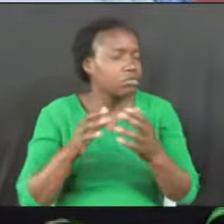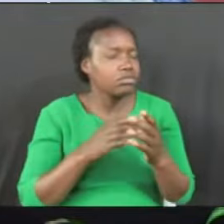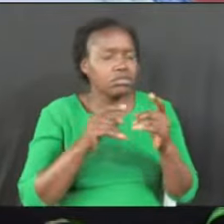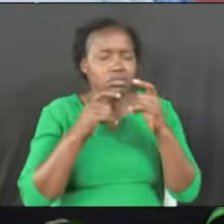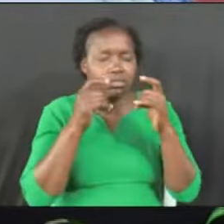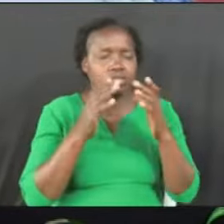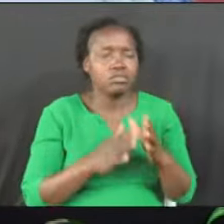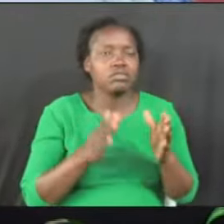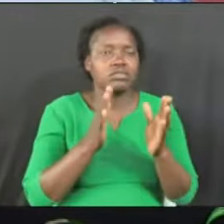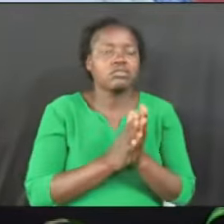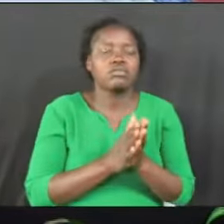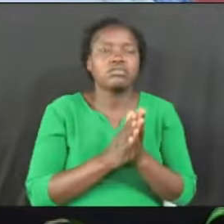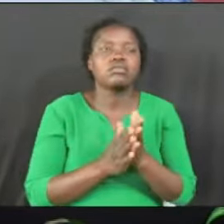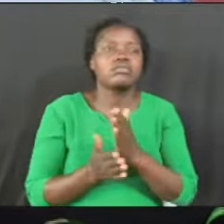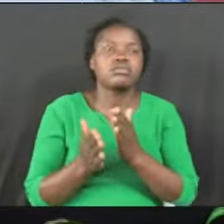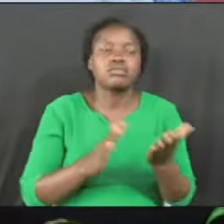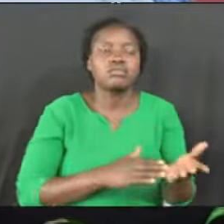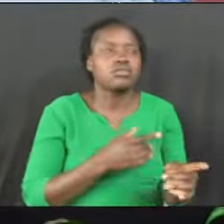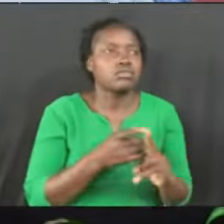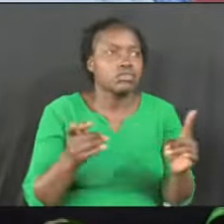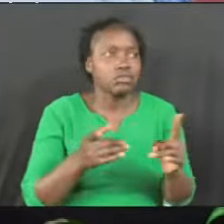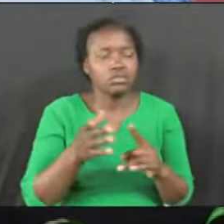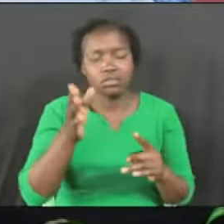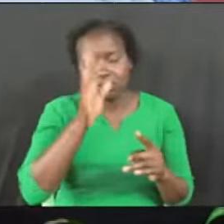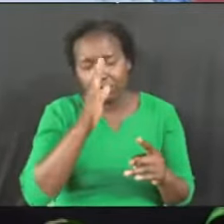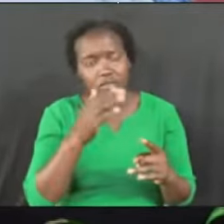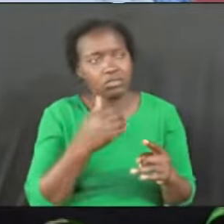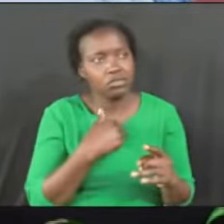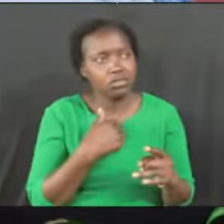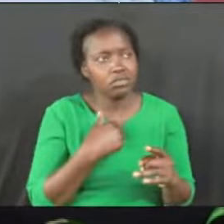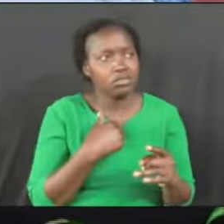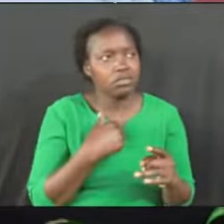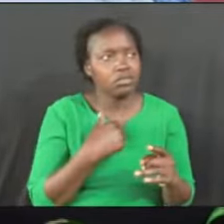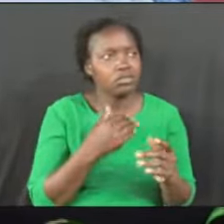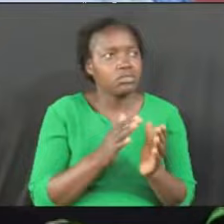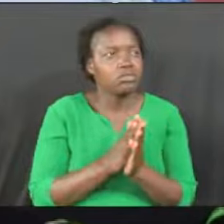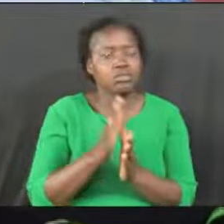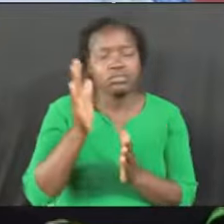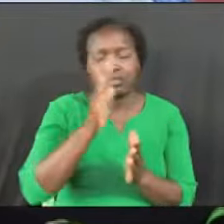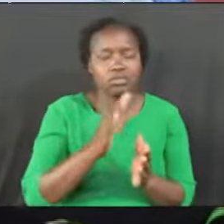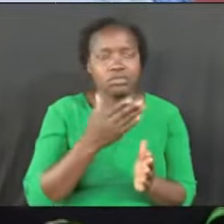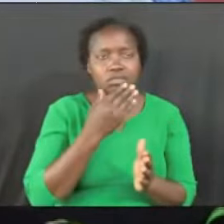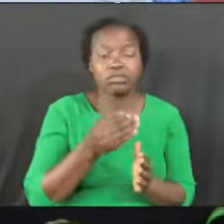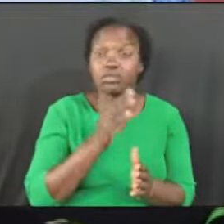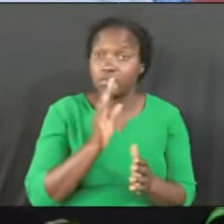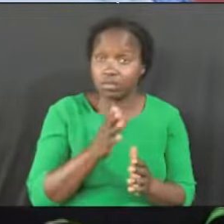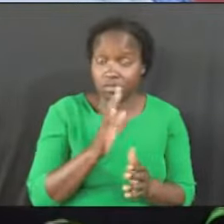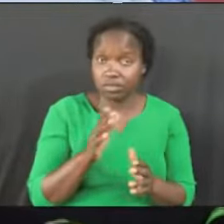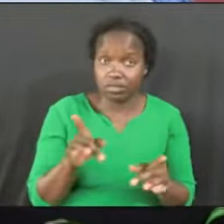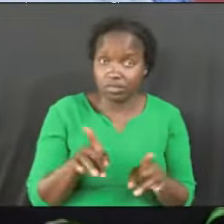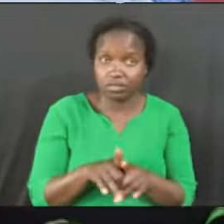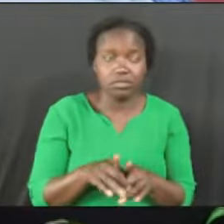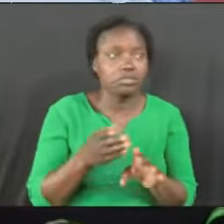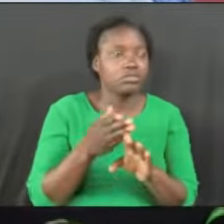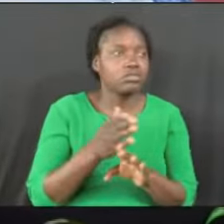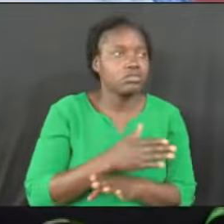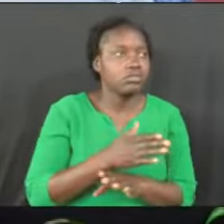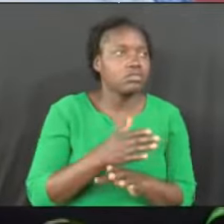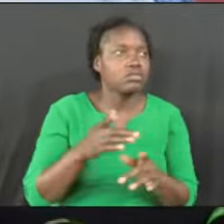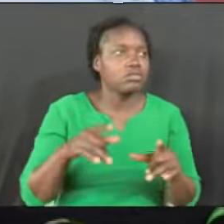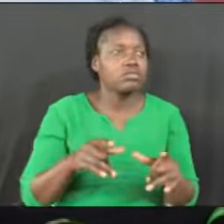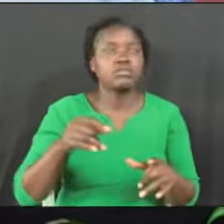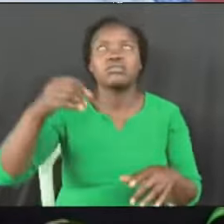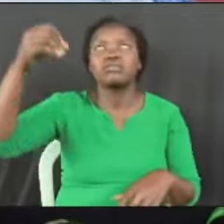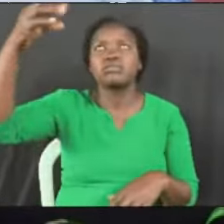But God had a son, and never a man spoke like this man before. Let your